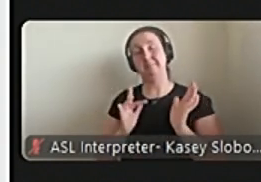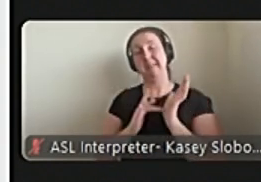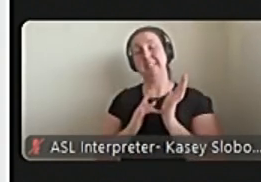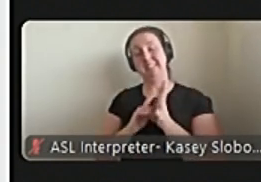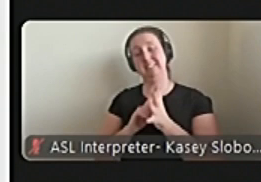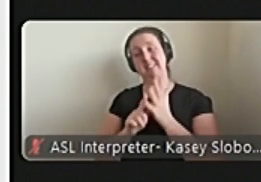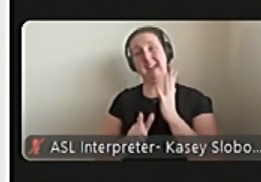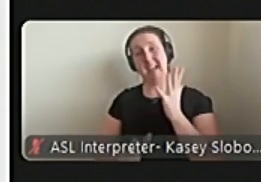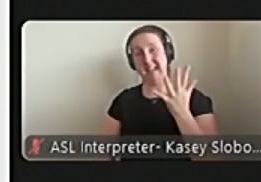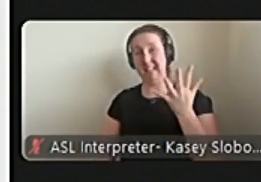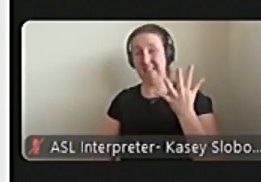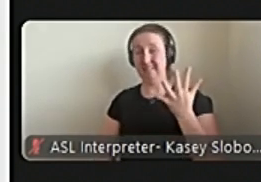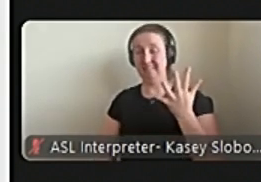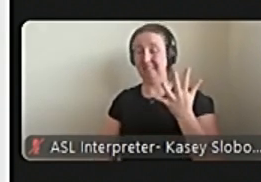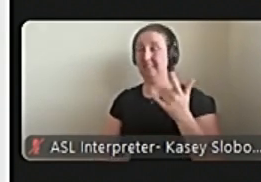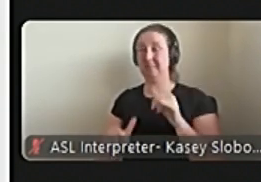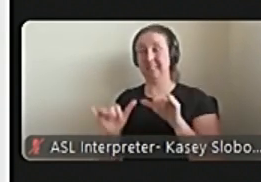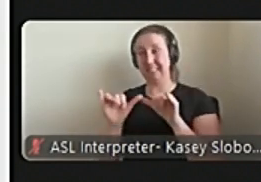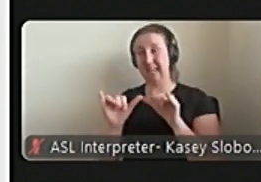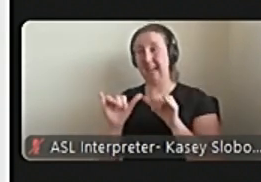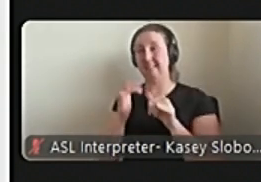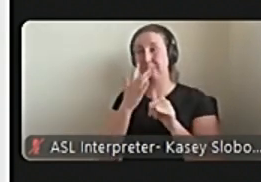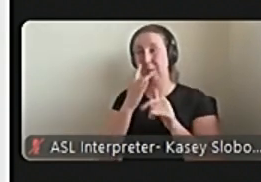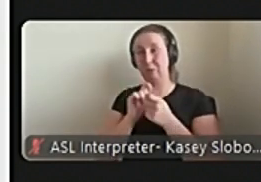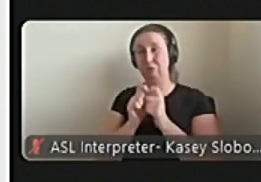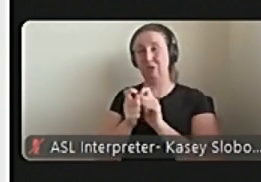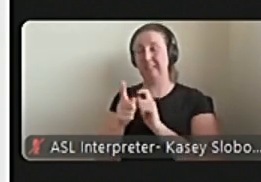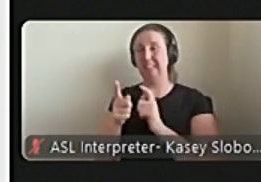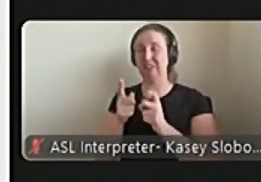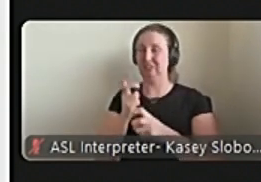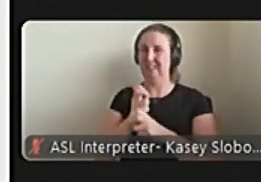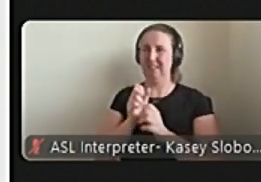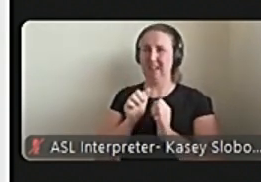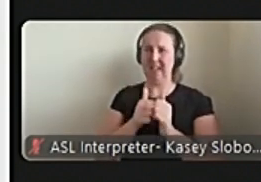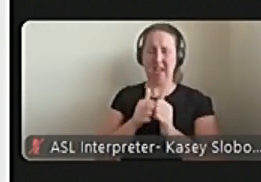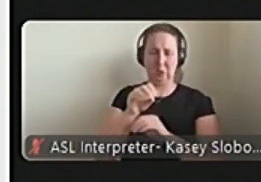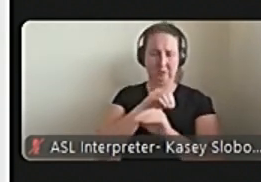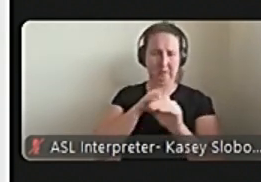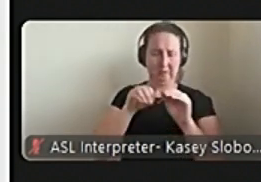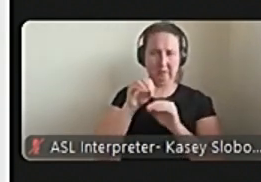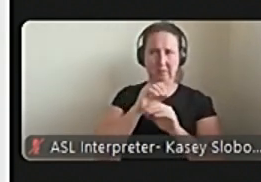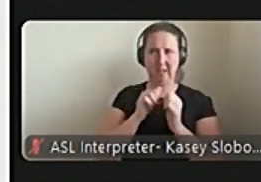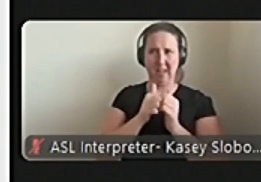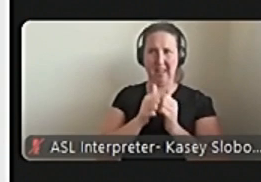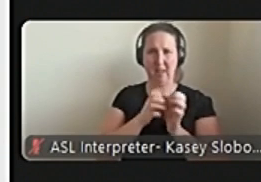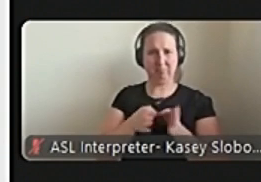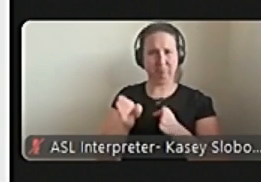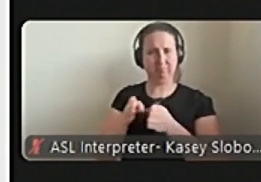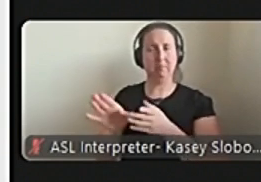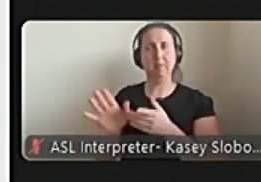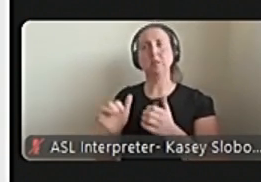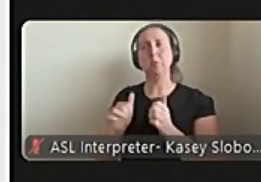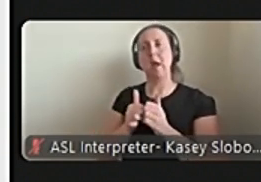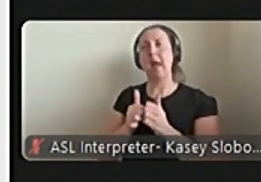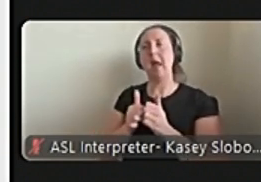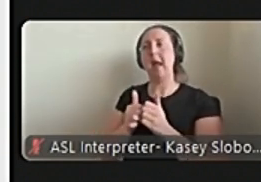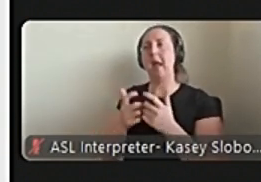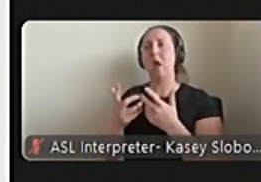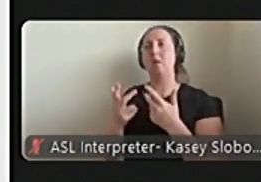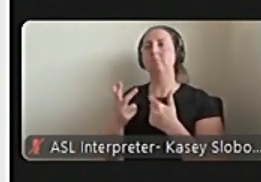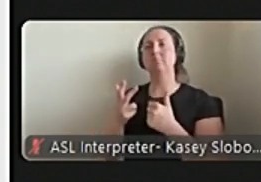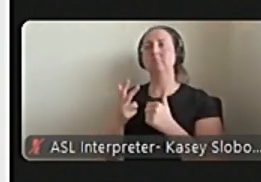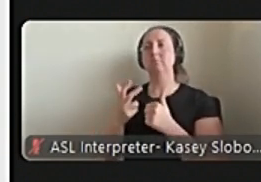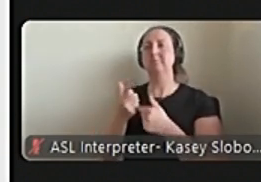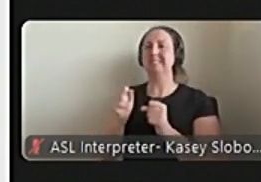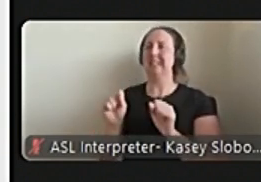change size, it's kind of hard to keep organized. What can we do at this stage early on to start building that safety net